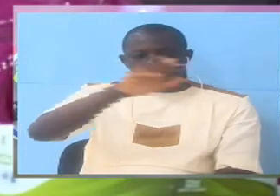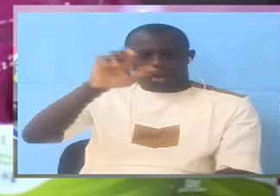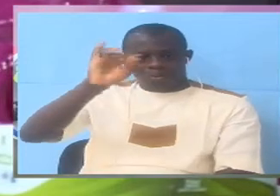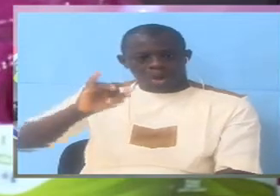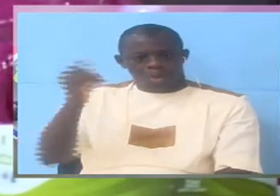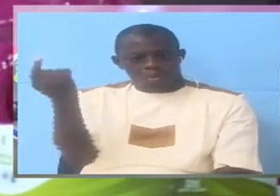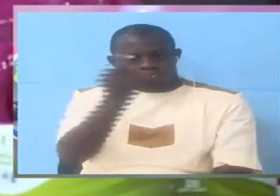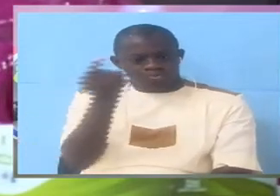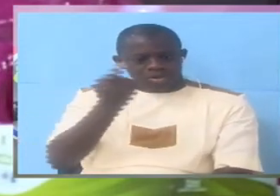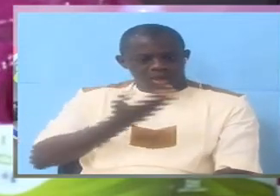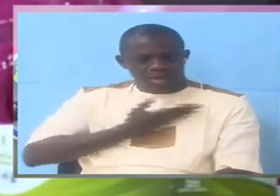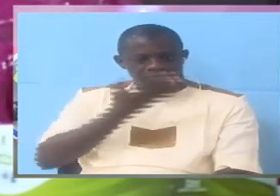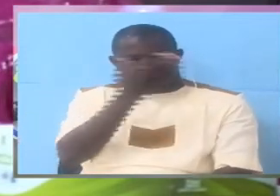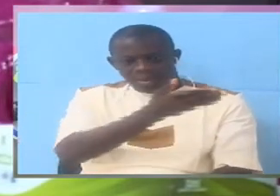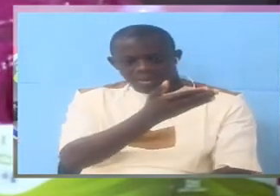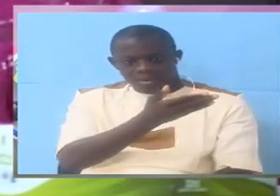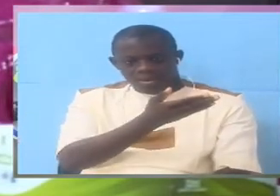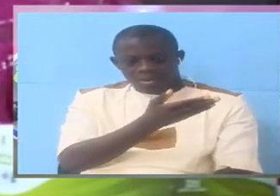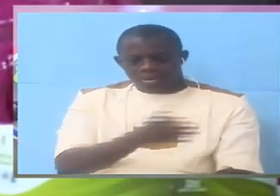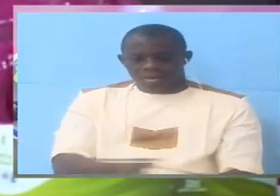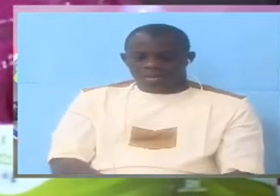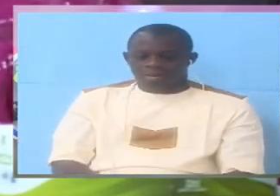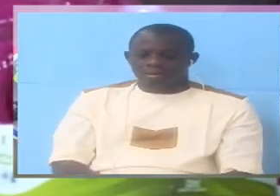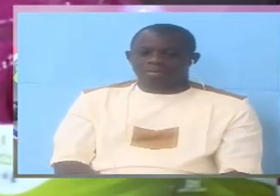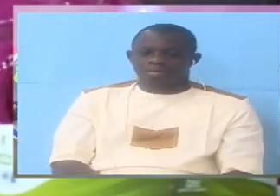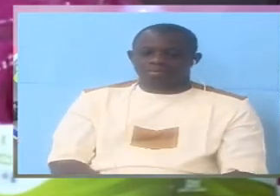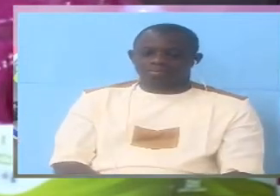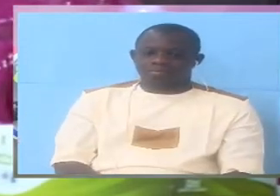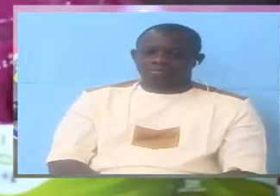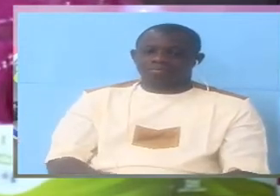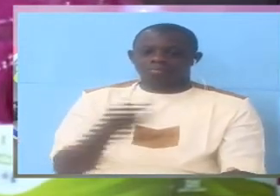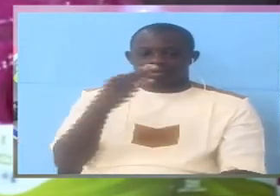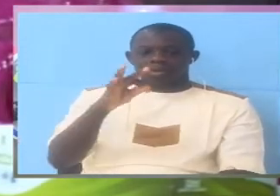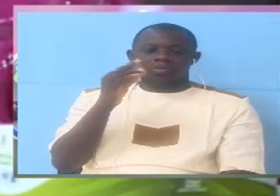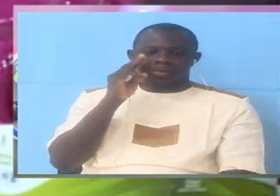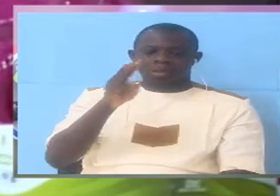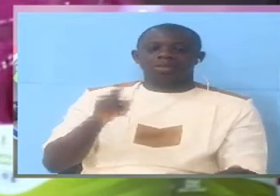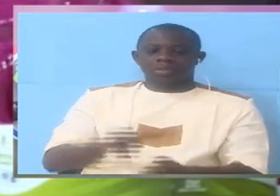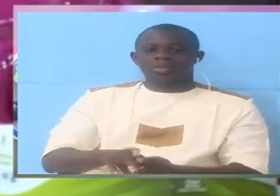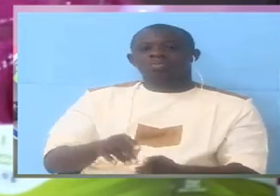think Barry also is not there alone. But if